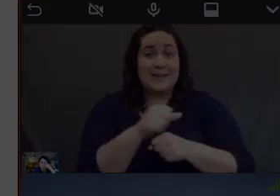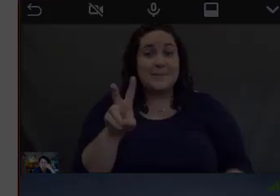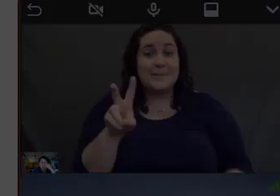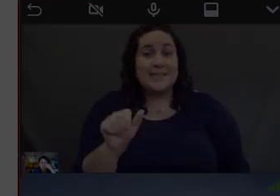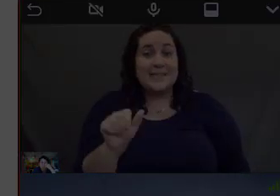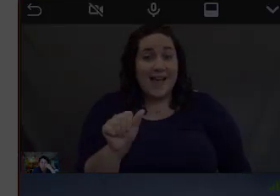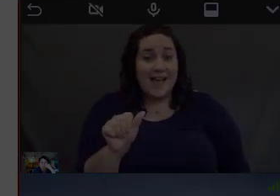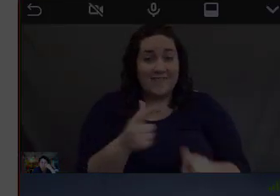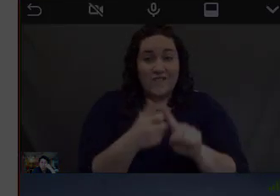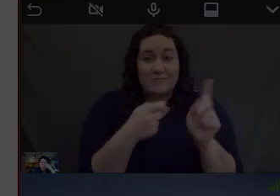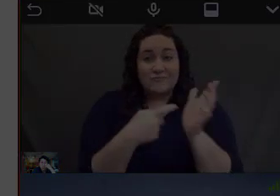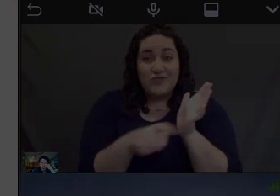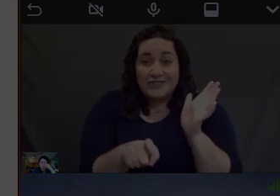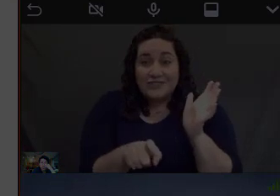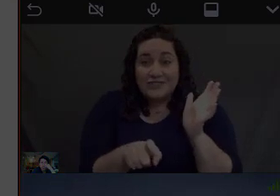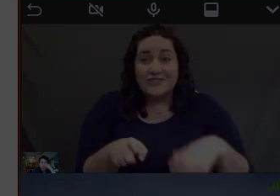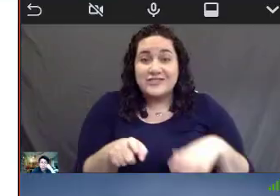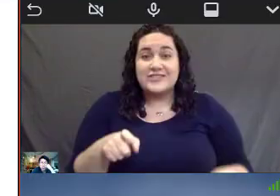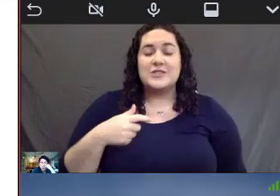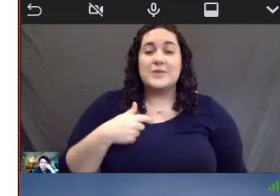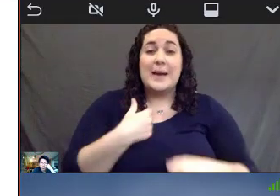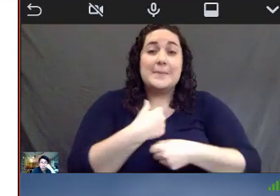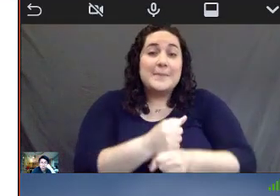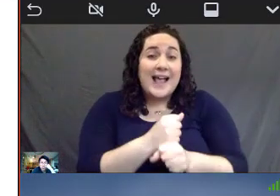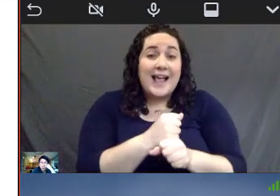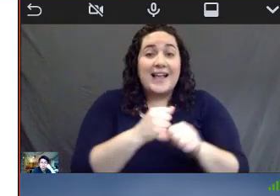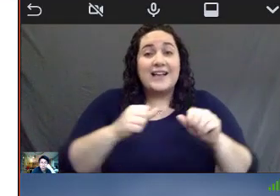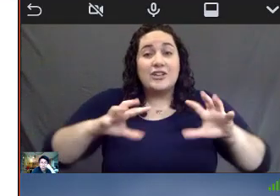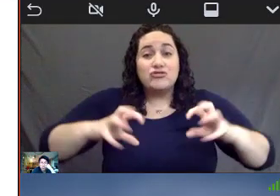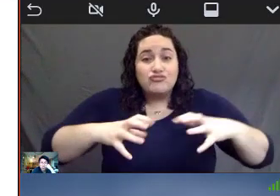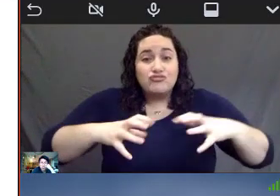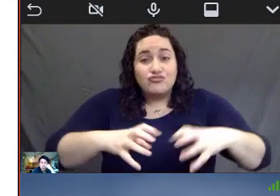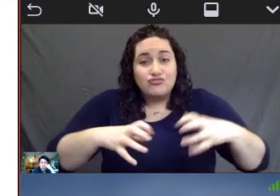here. So it was delicious. I really enjoyed it.